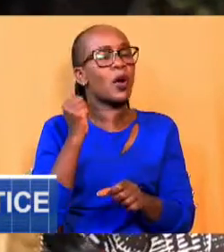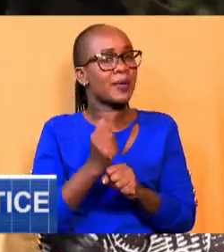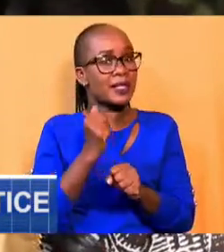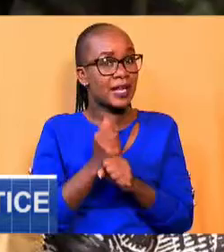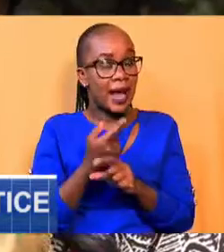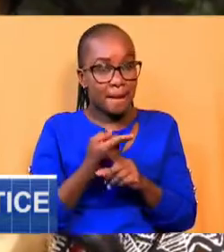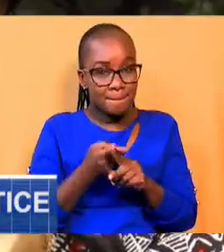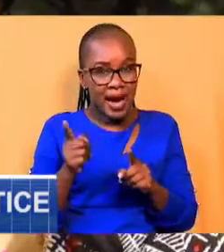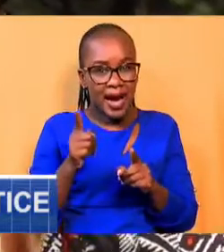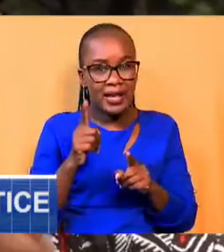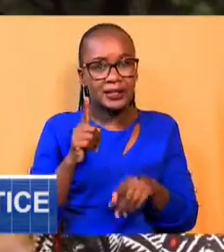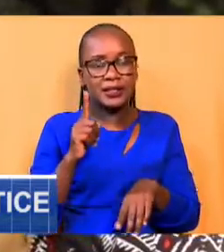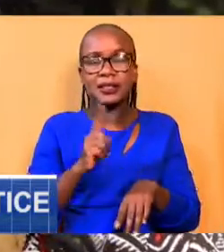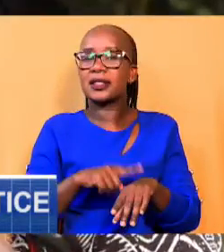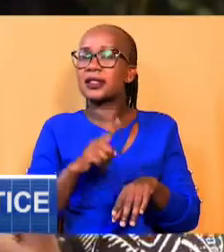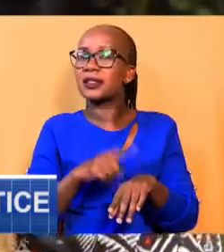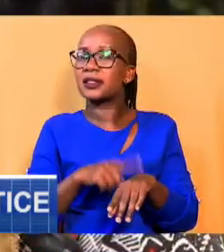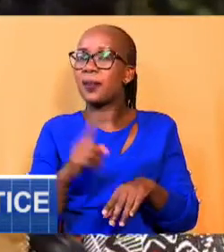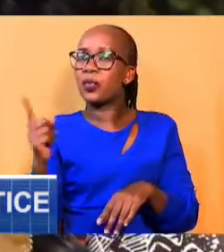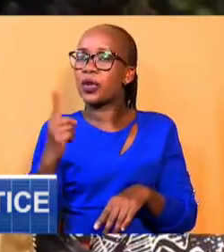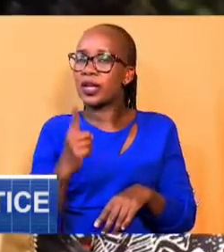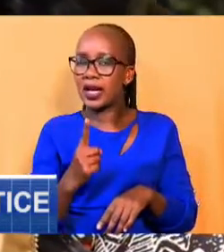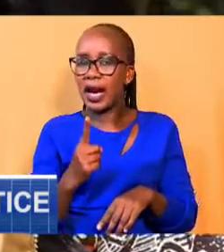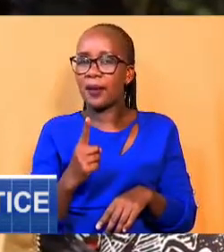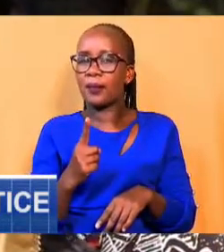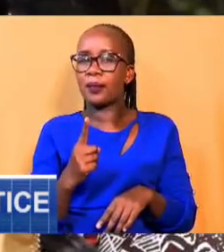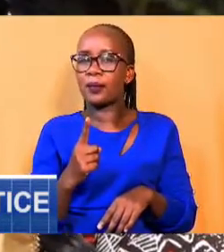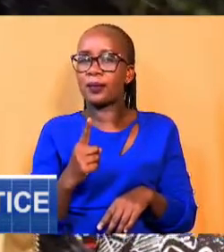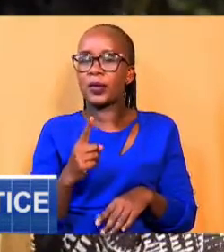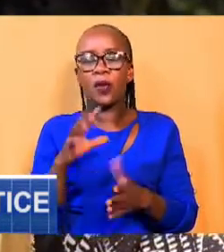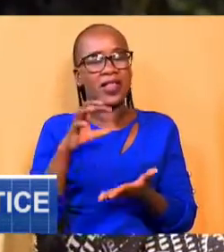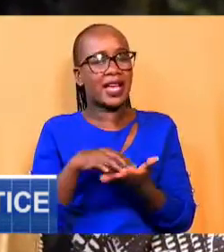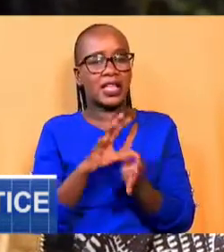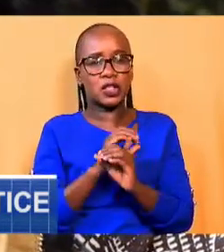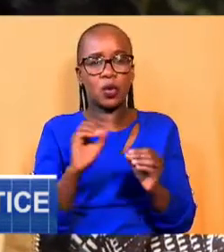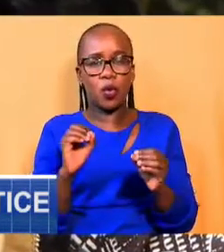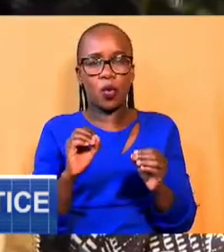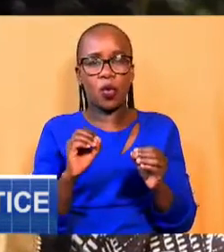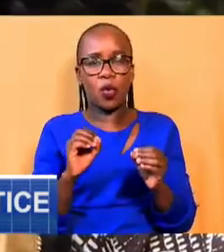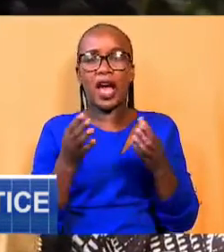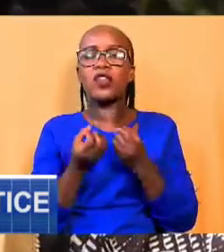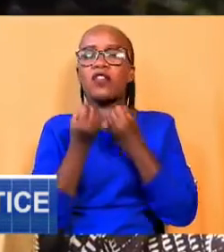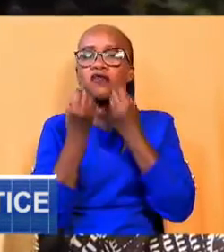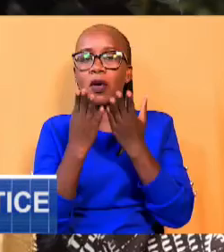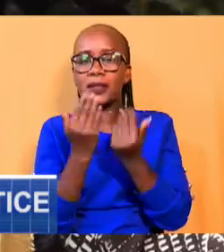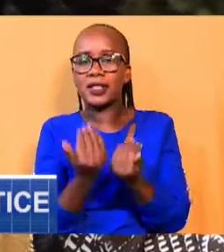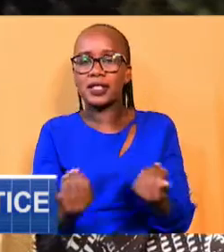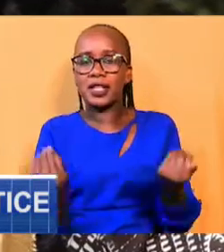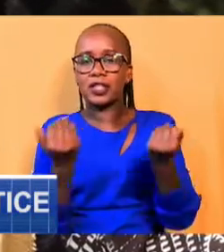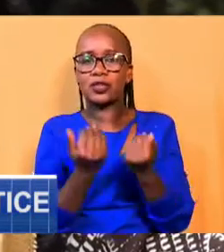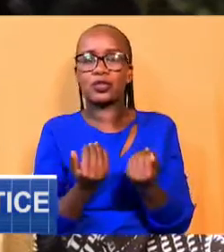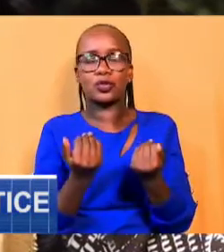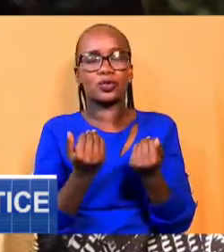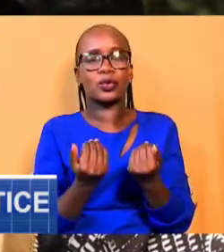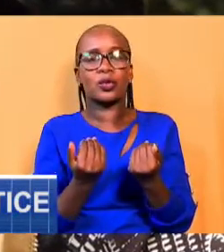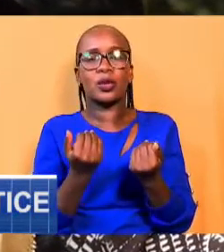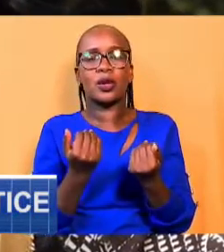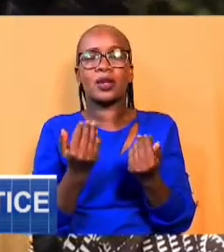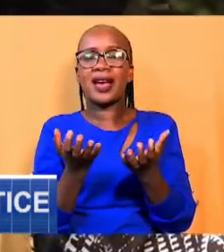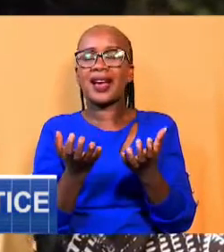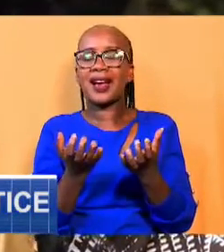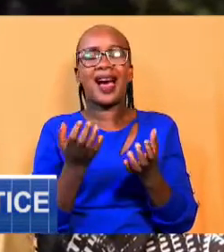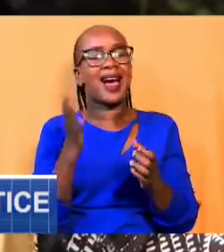anafanya. But when the doctor's review come, that was not the case. So we are finding that these children right now, they are